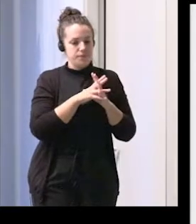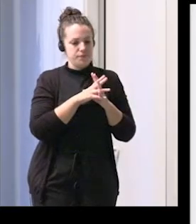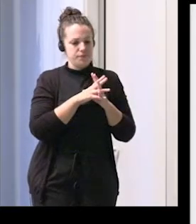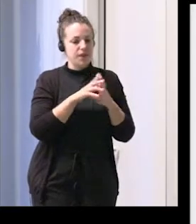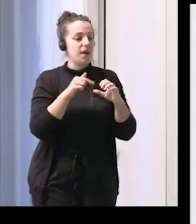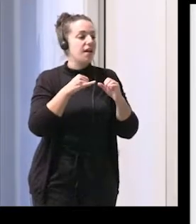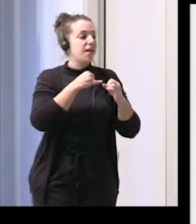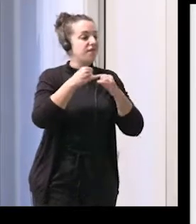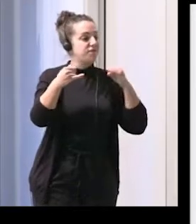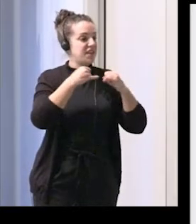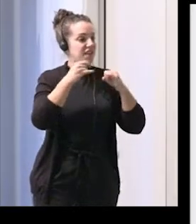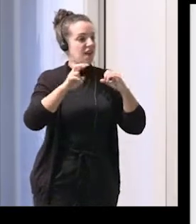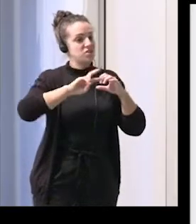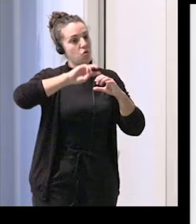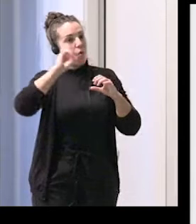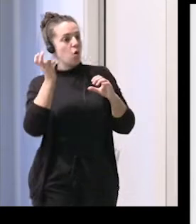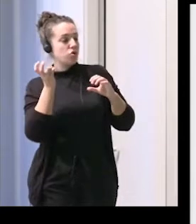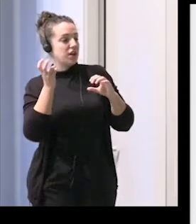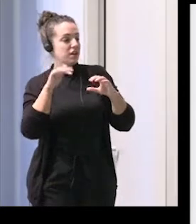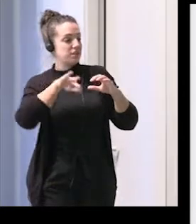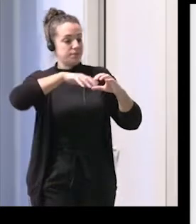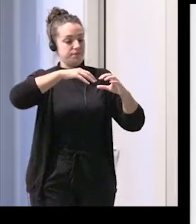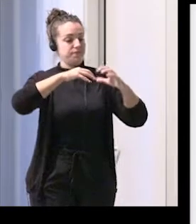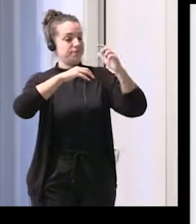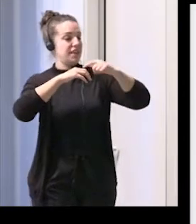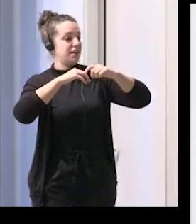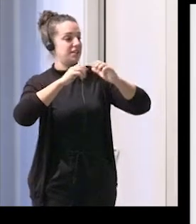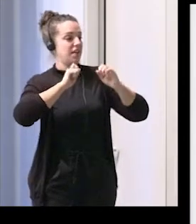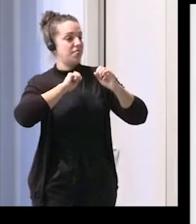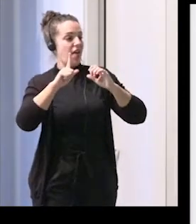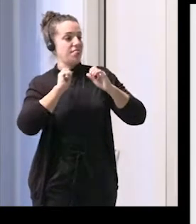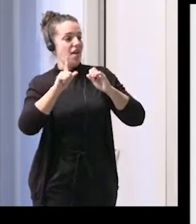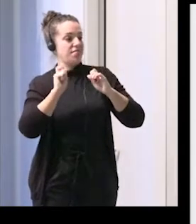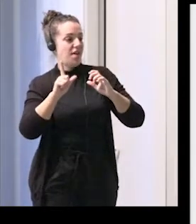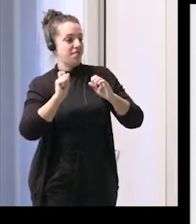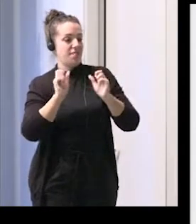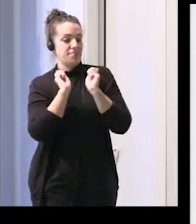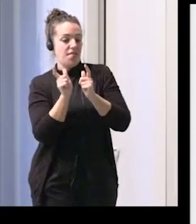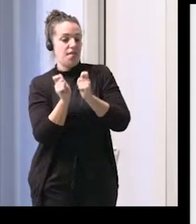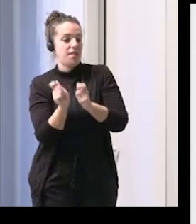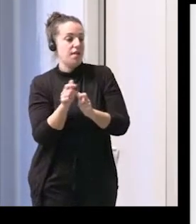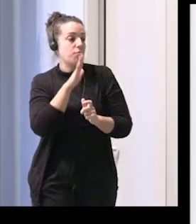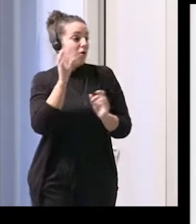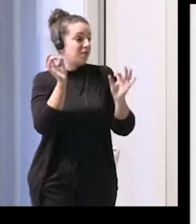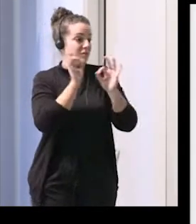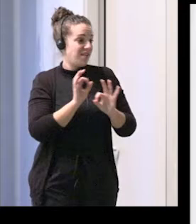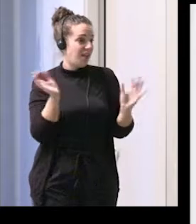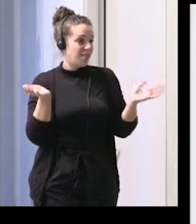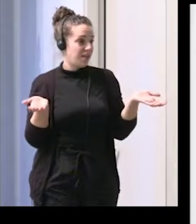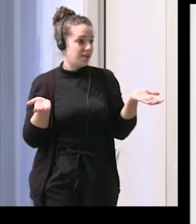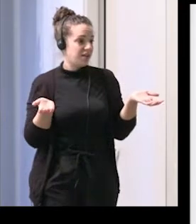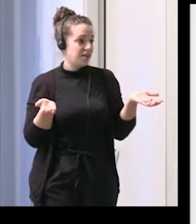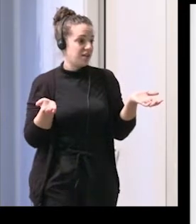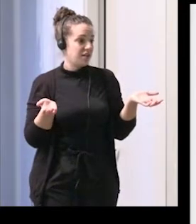the other side, because there's no input there. There's nothing to drive those pathways in very important stages